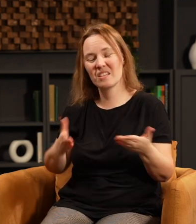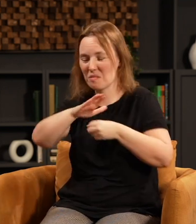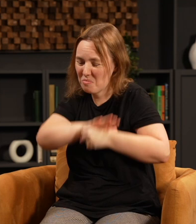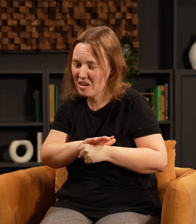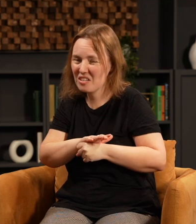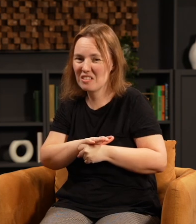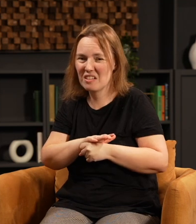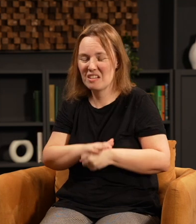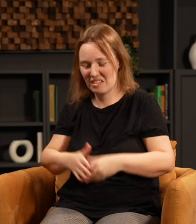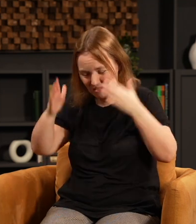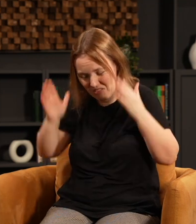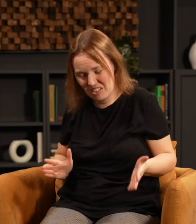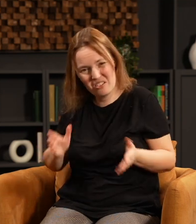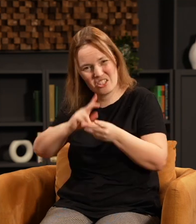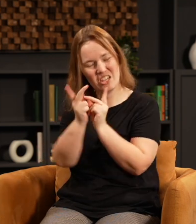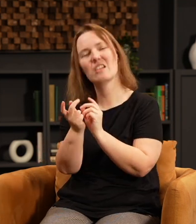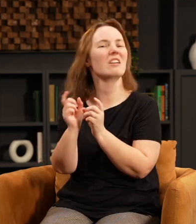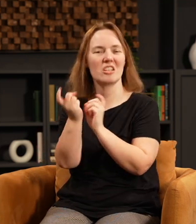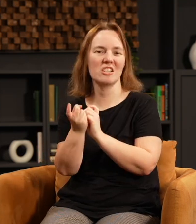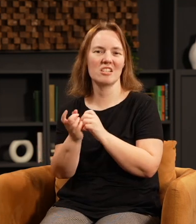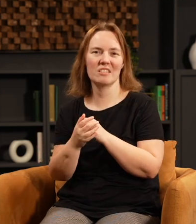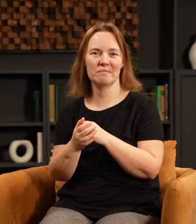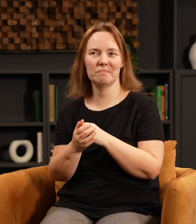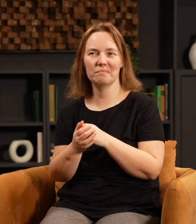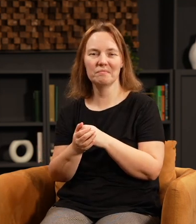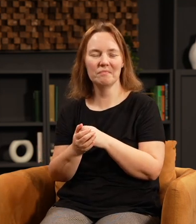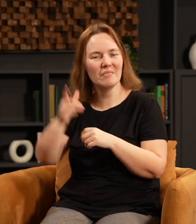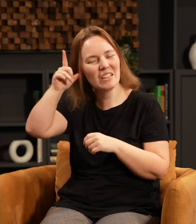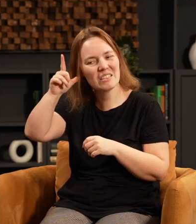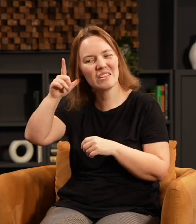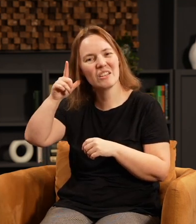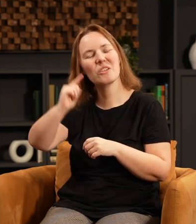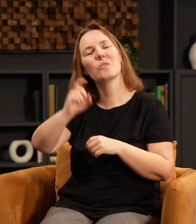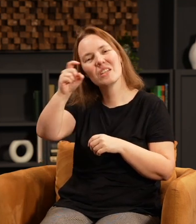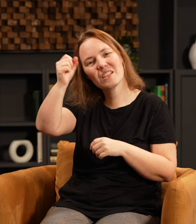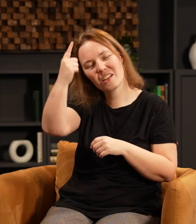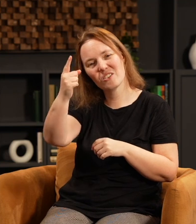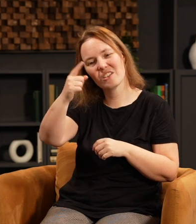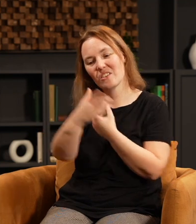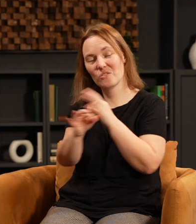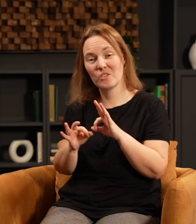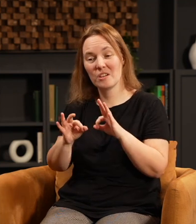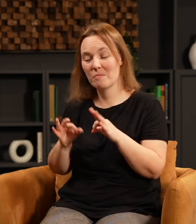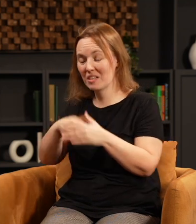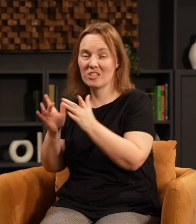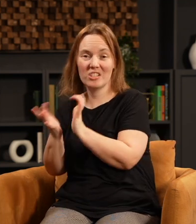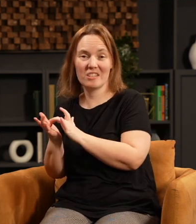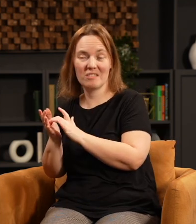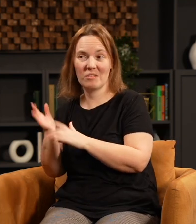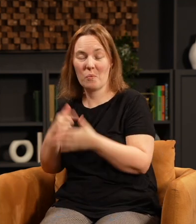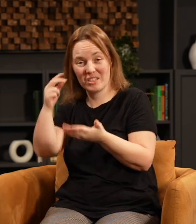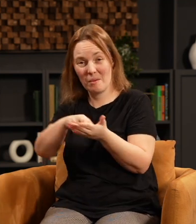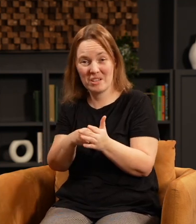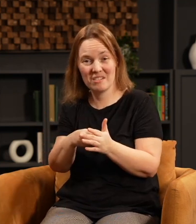physiological changes, all that kind of stuff. That's not it. But he says, listen, you've got to understand, there is freedom in Jesus. What does that mean? It means